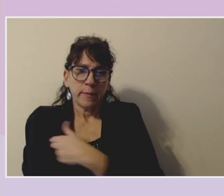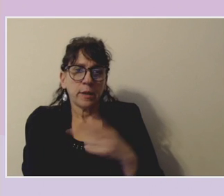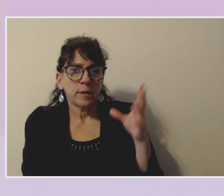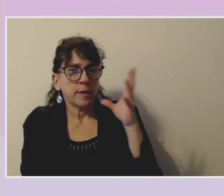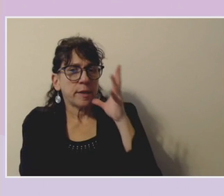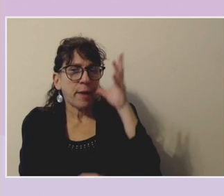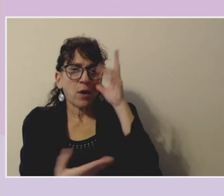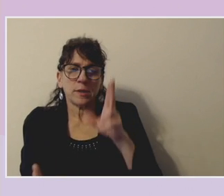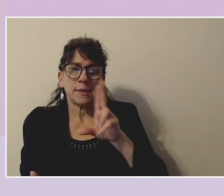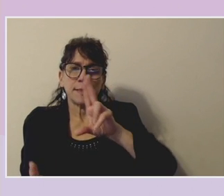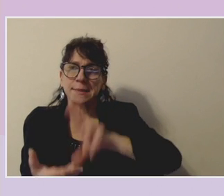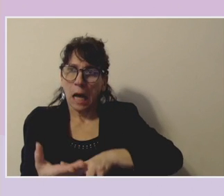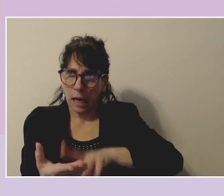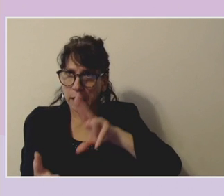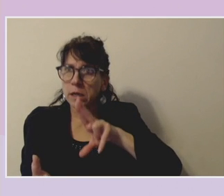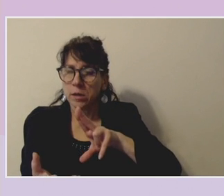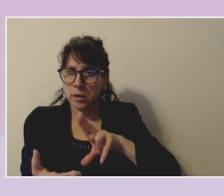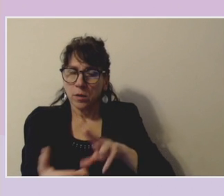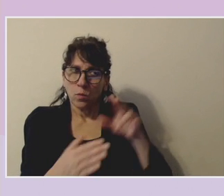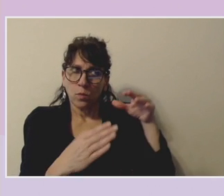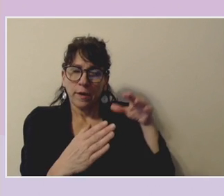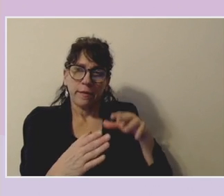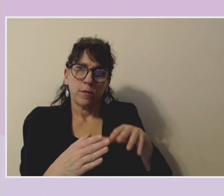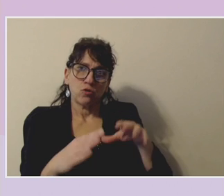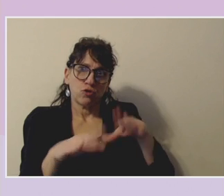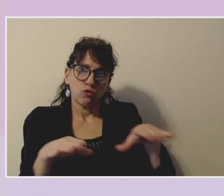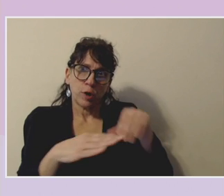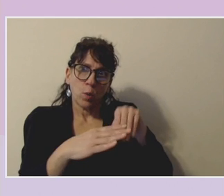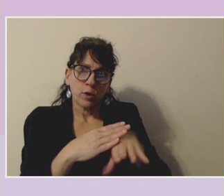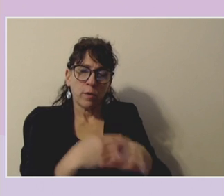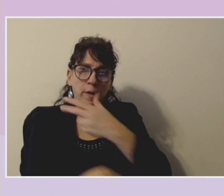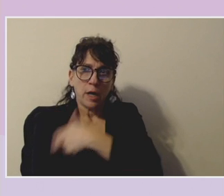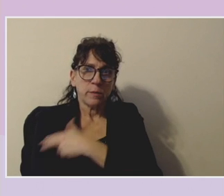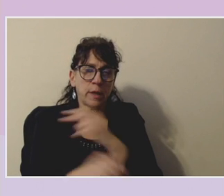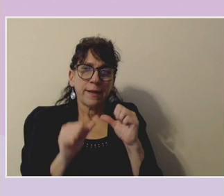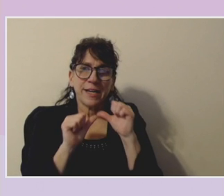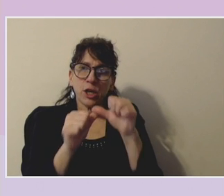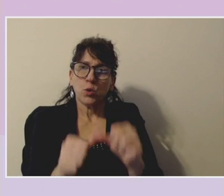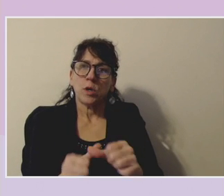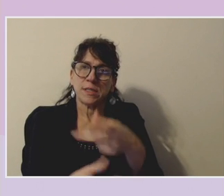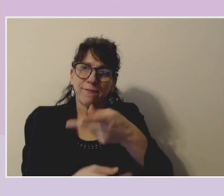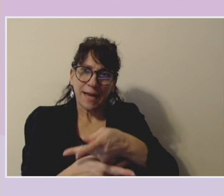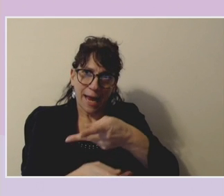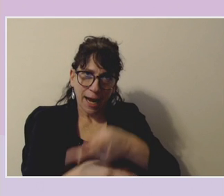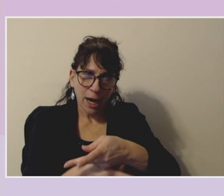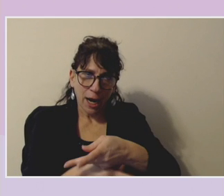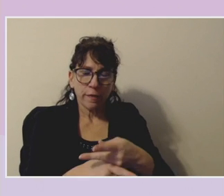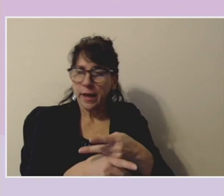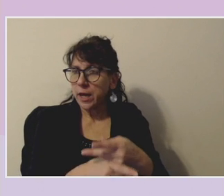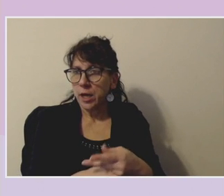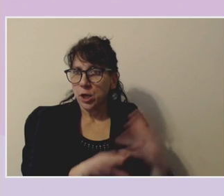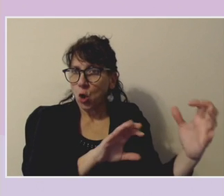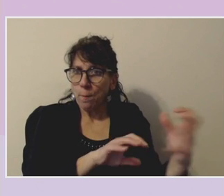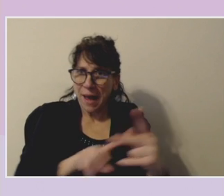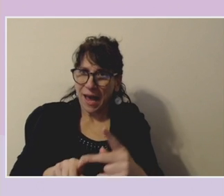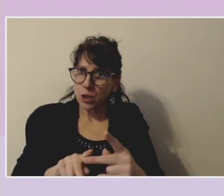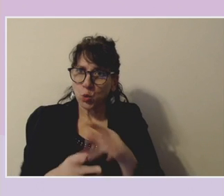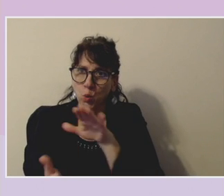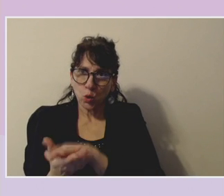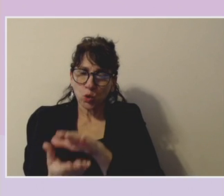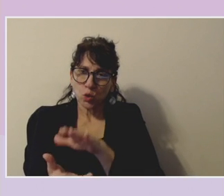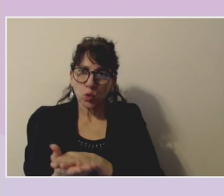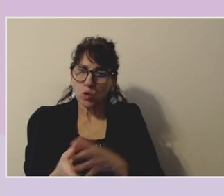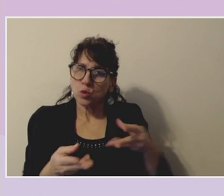hospital, that continuity of care can also come right back into school so that we're streamlining that continuity of